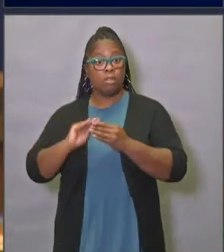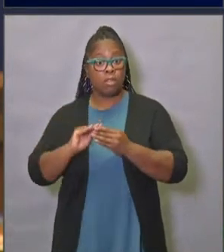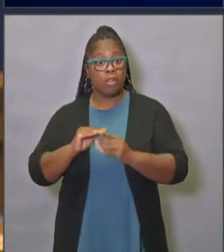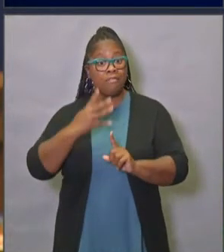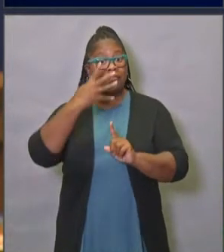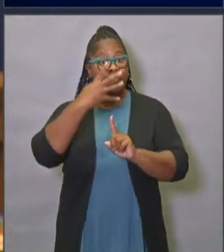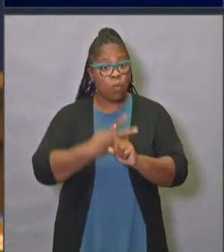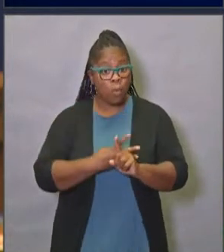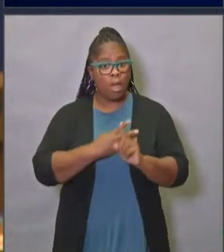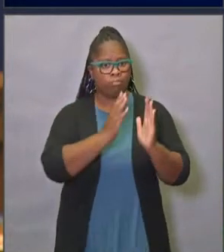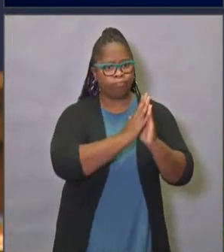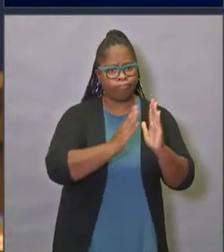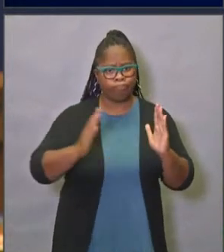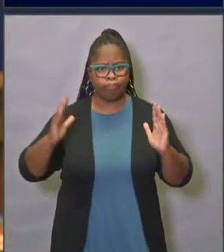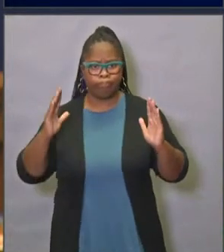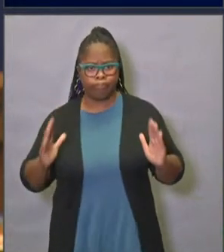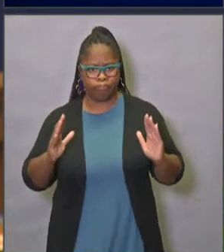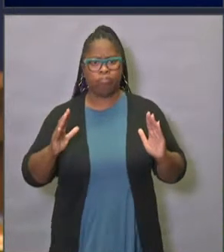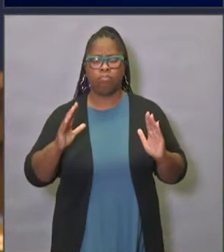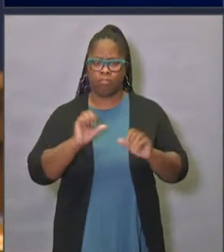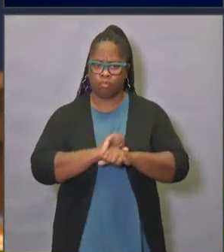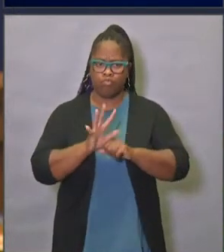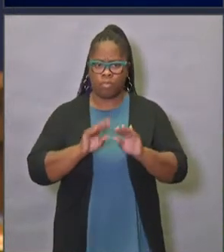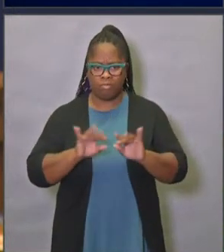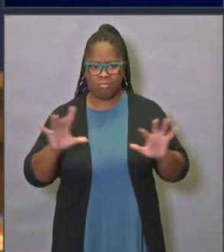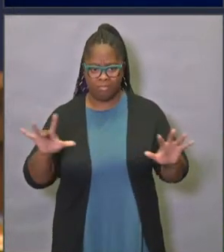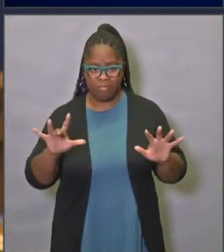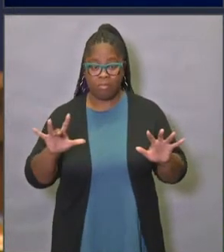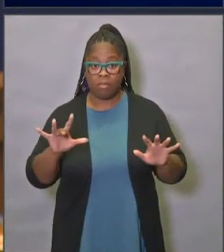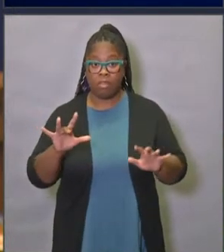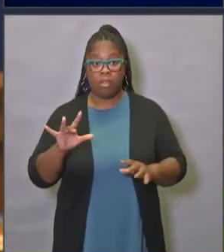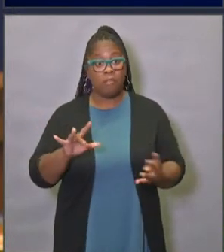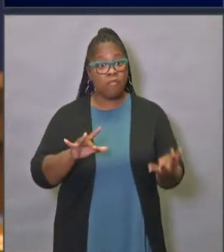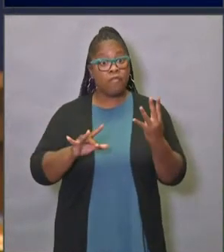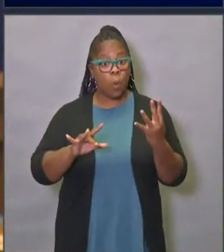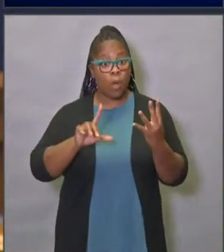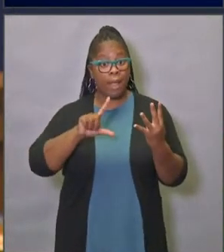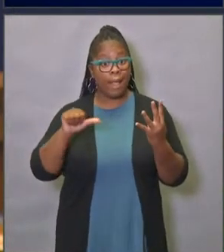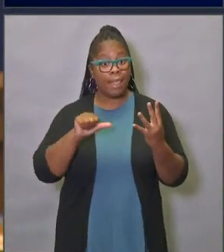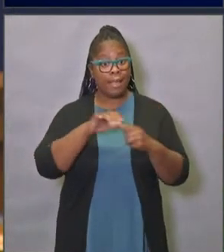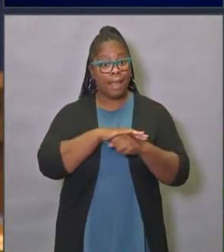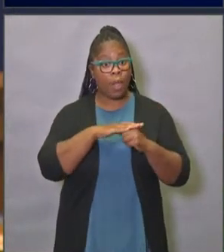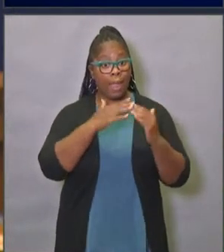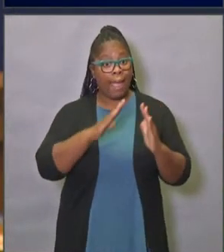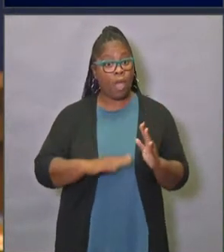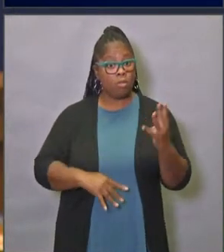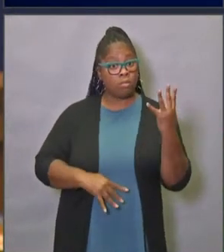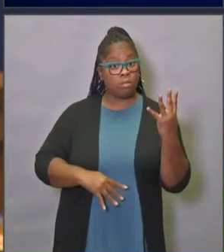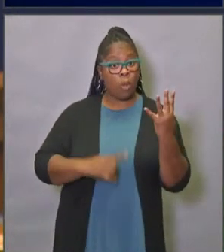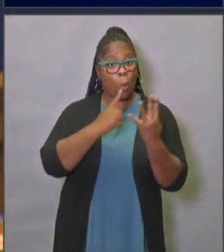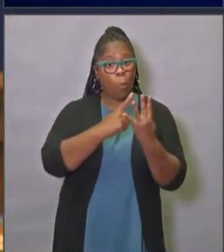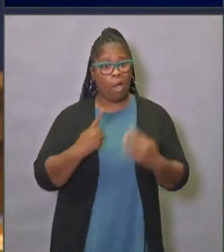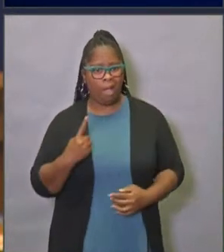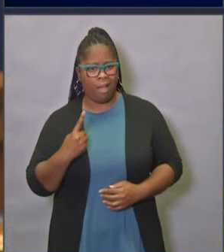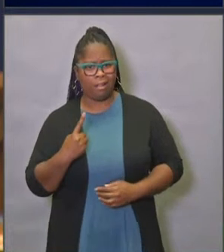of the pandemic, 1 in 4 LA County households experienced food insecurity. That's an